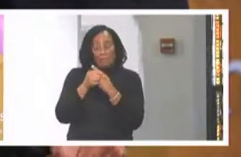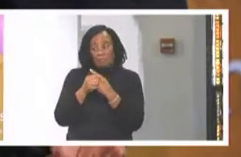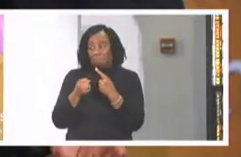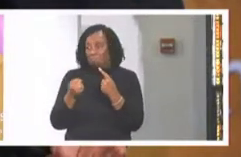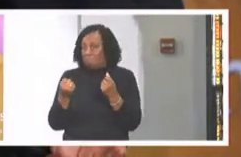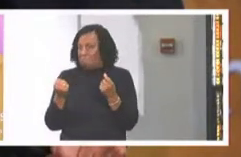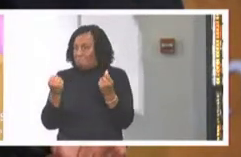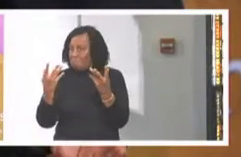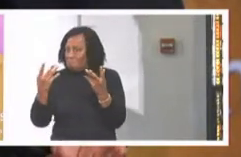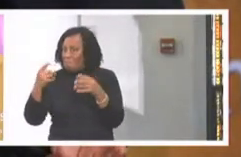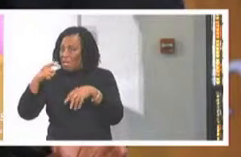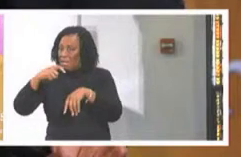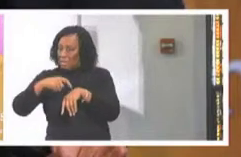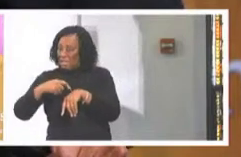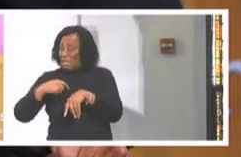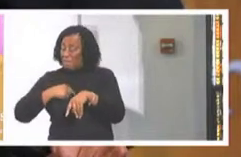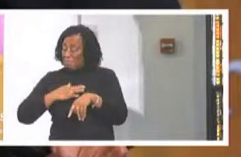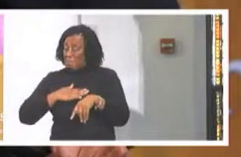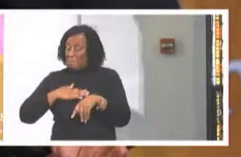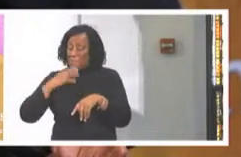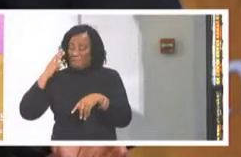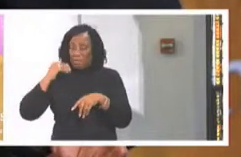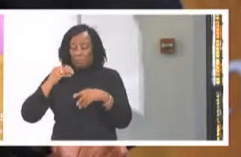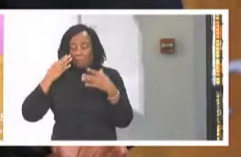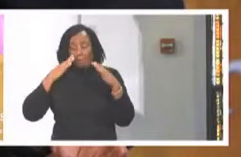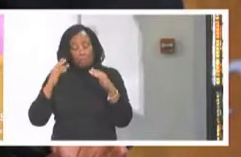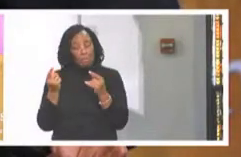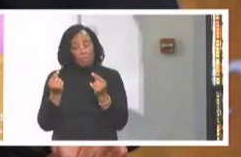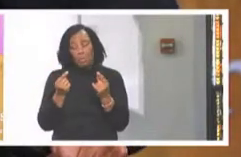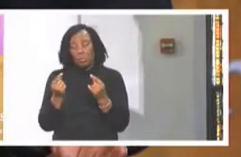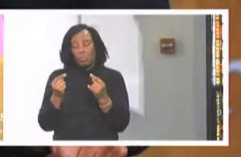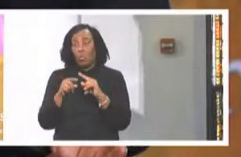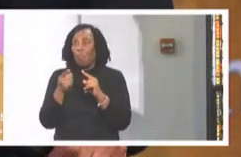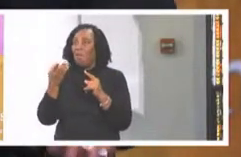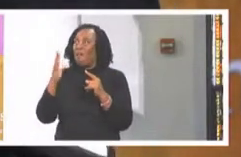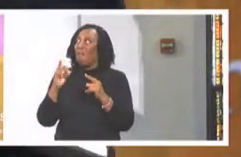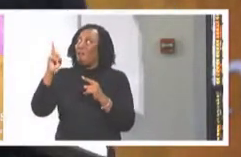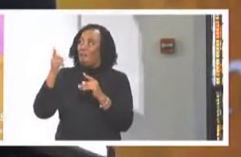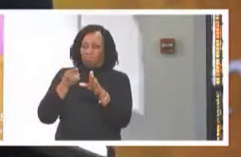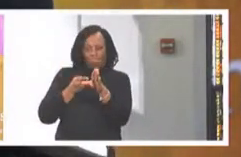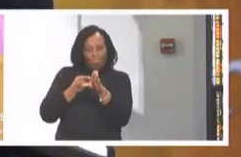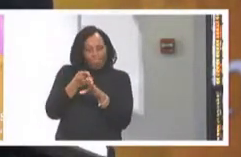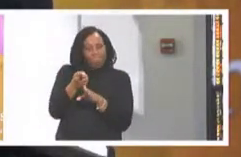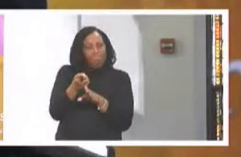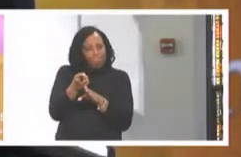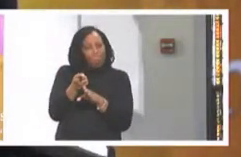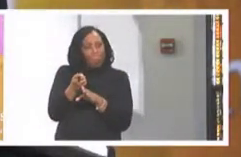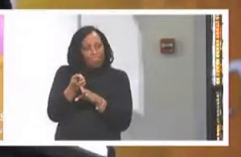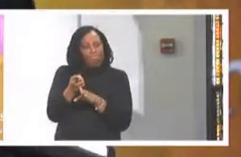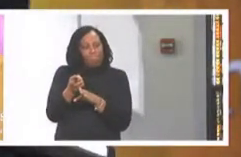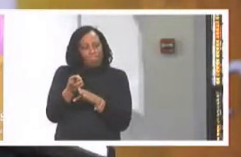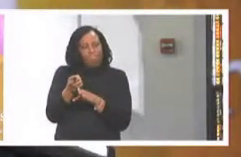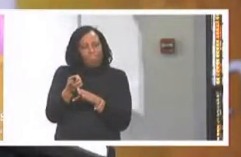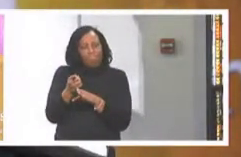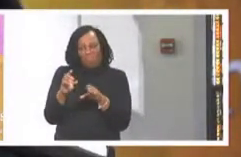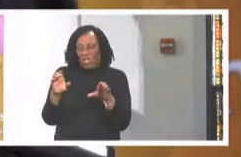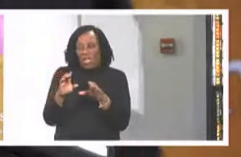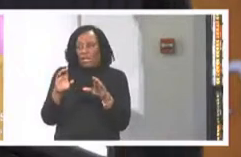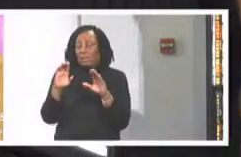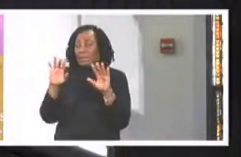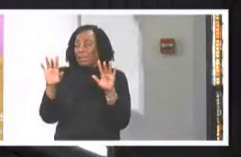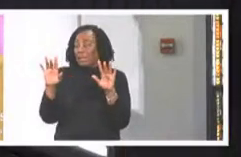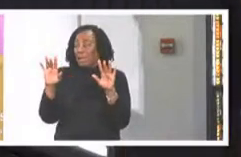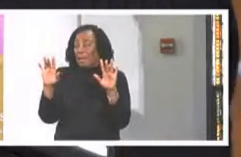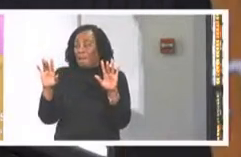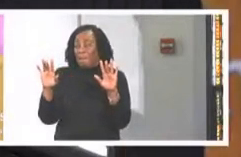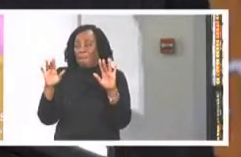do. But God specializes in all of those things. And God performed some mighty miracles